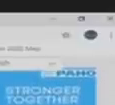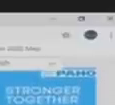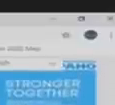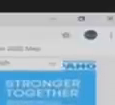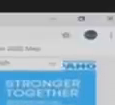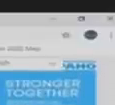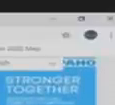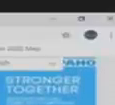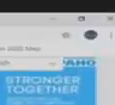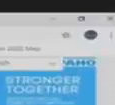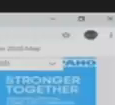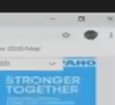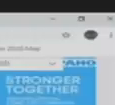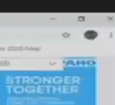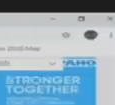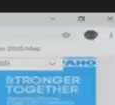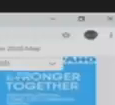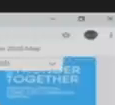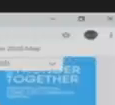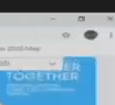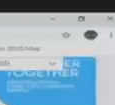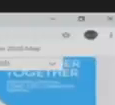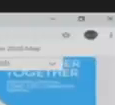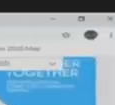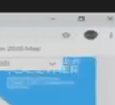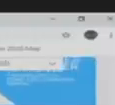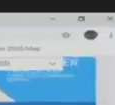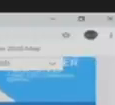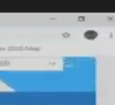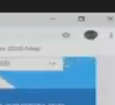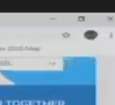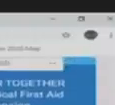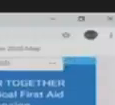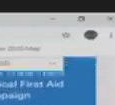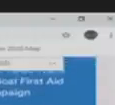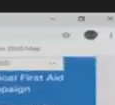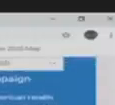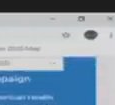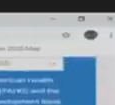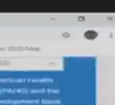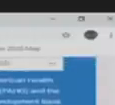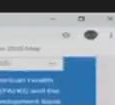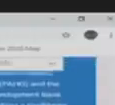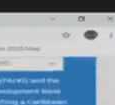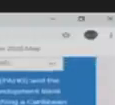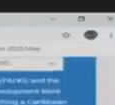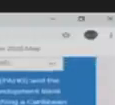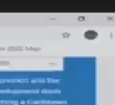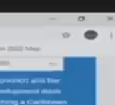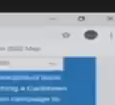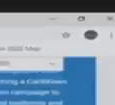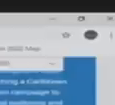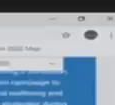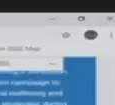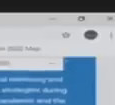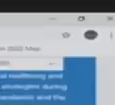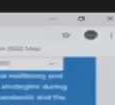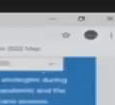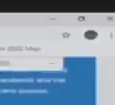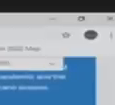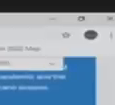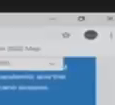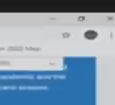Student Support Services Division of the Ministry of Education continues to provide support to